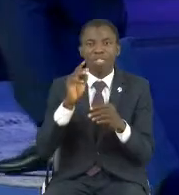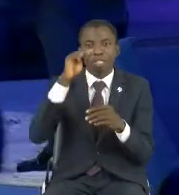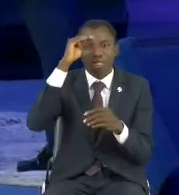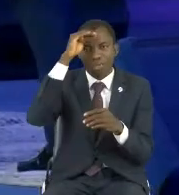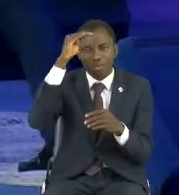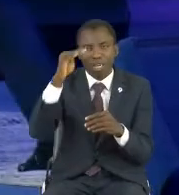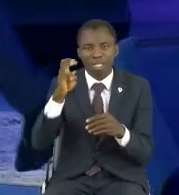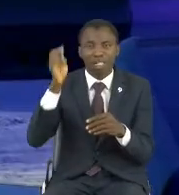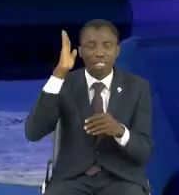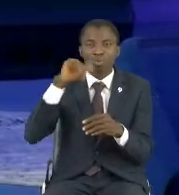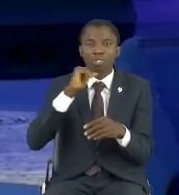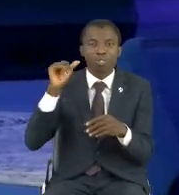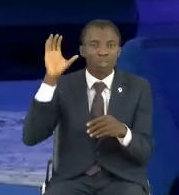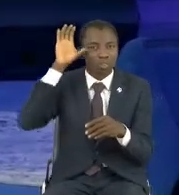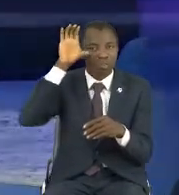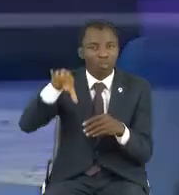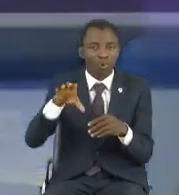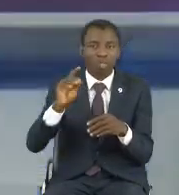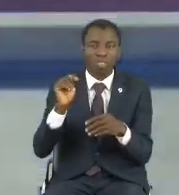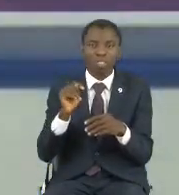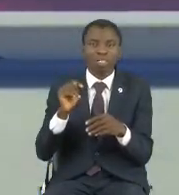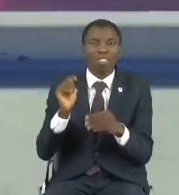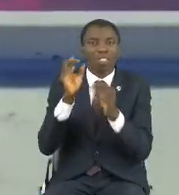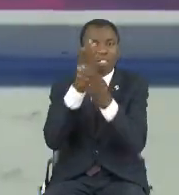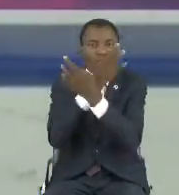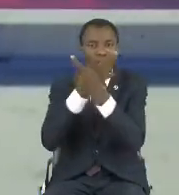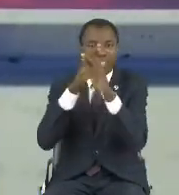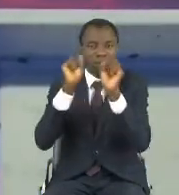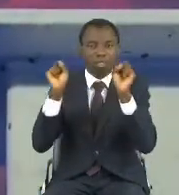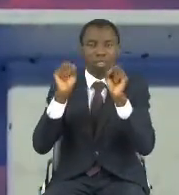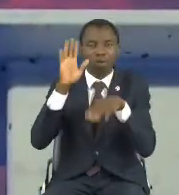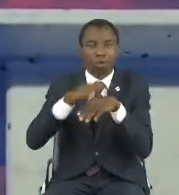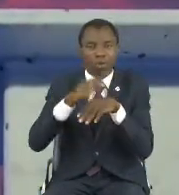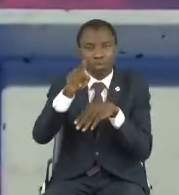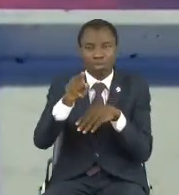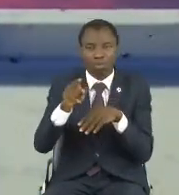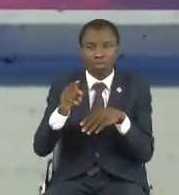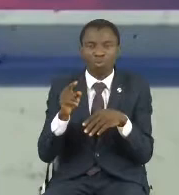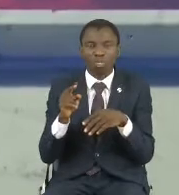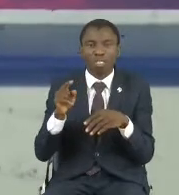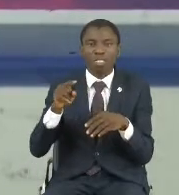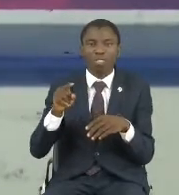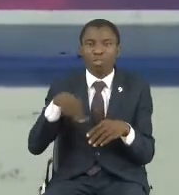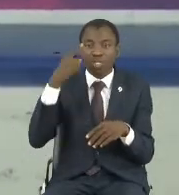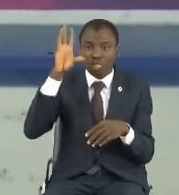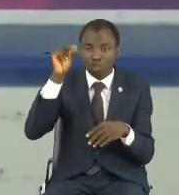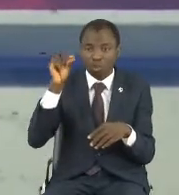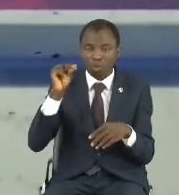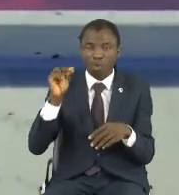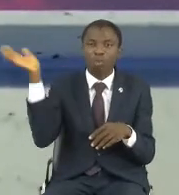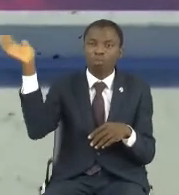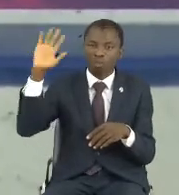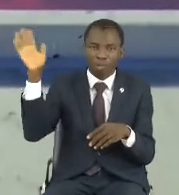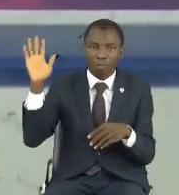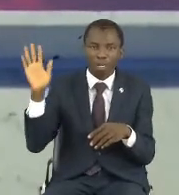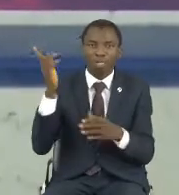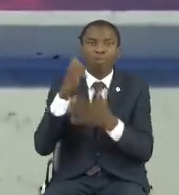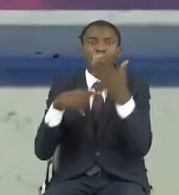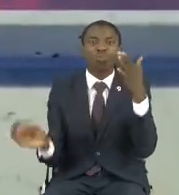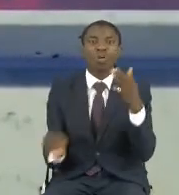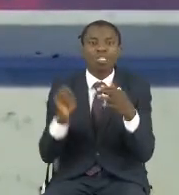force the redemption on you. You say, no, bye-bye. Whatever Satan does with